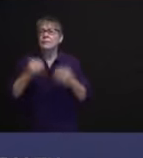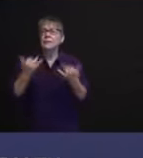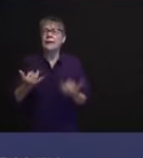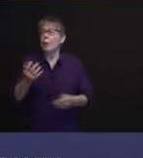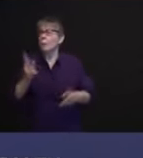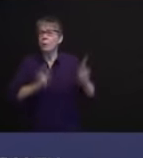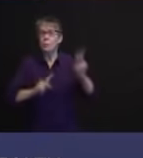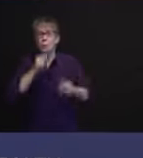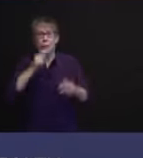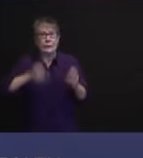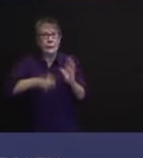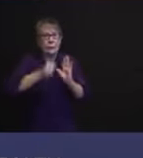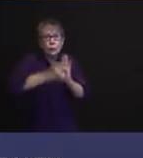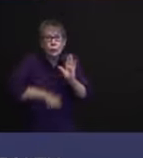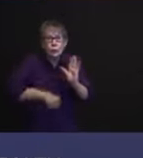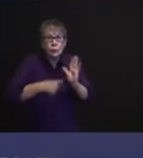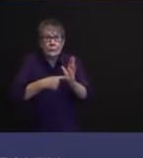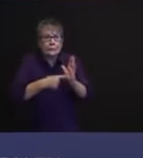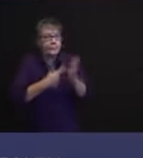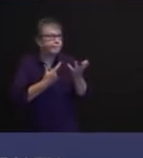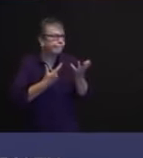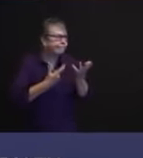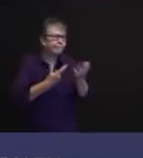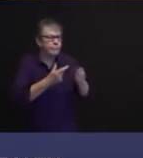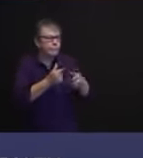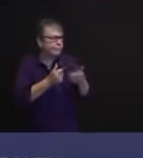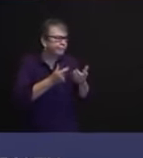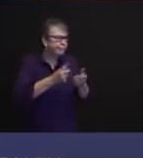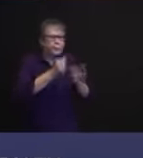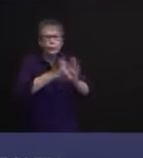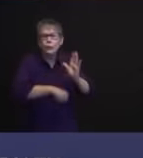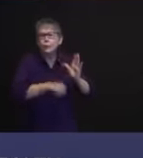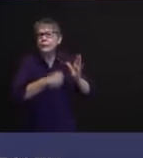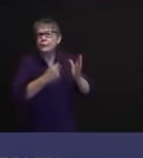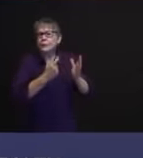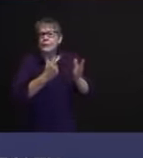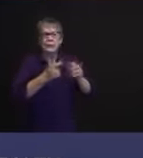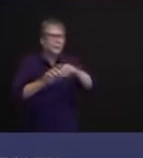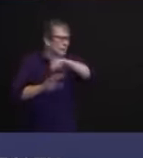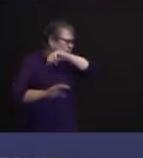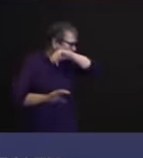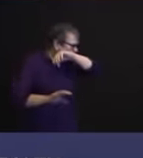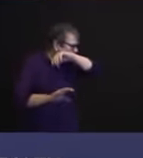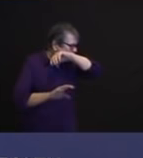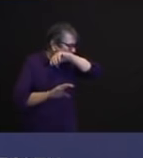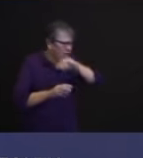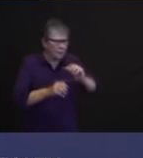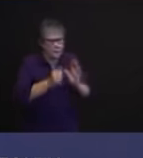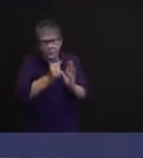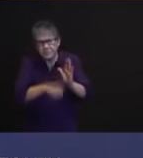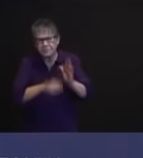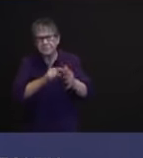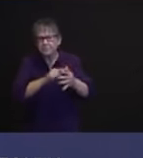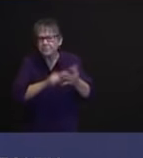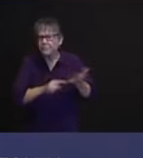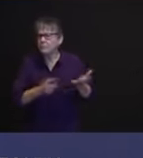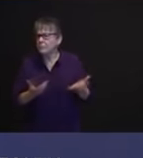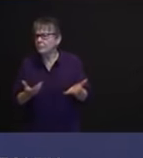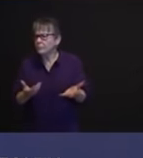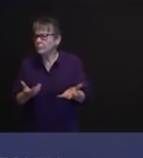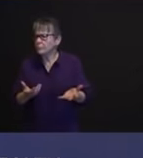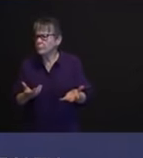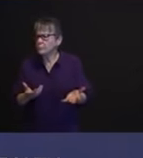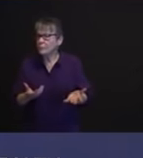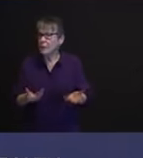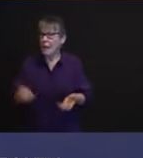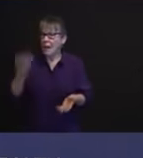COVID hospitalizations at about 8,300 in the spring, and that was sort of mid-April. And we're now